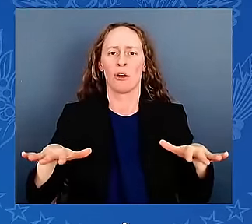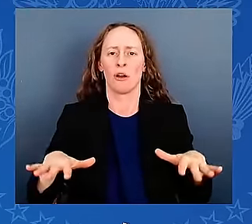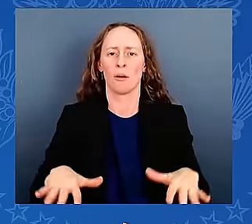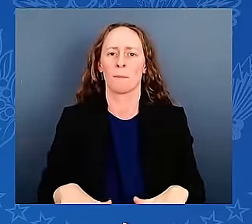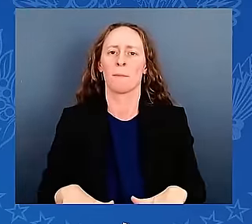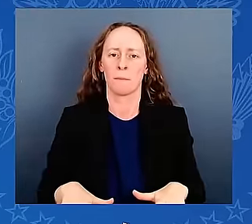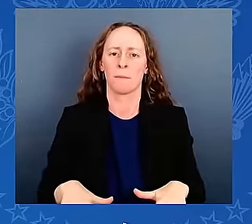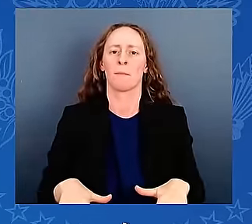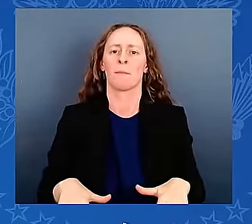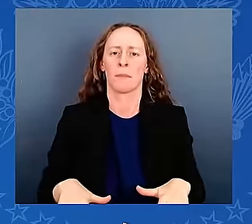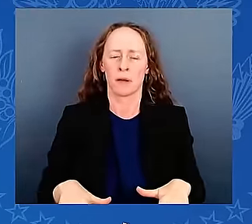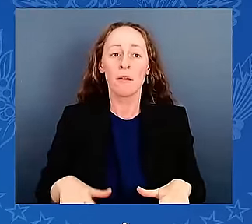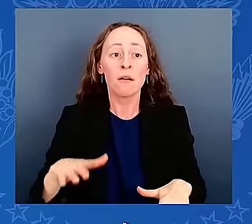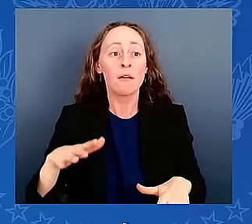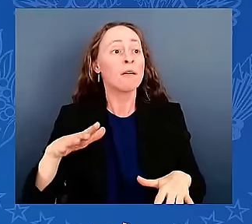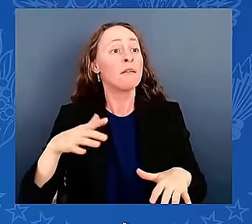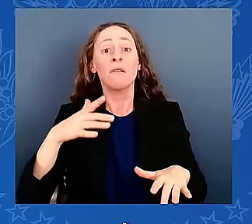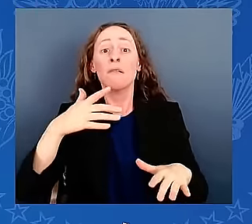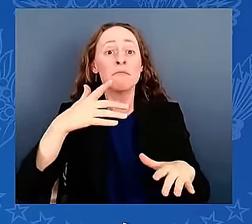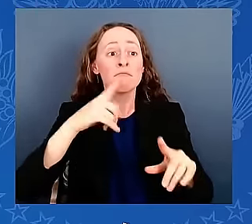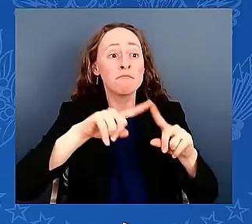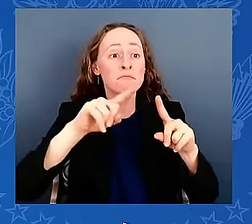form.